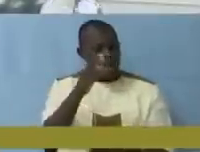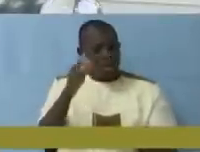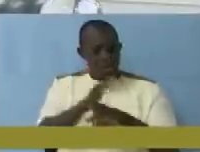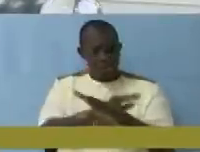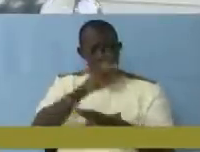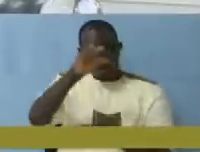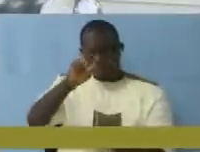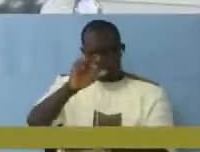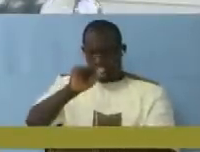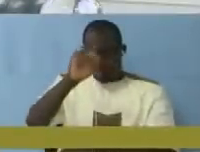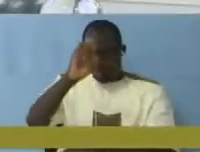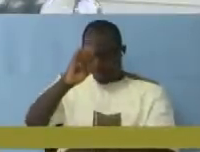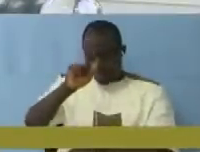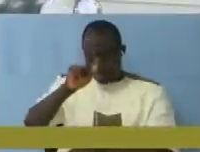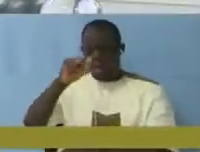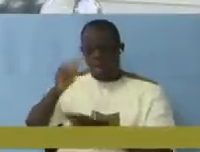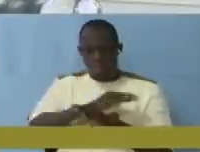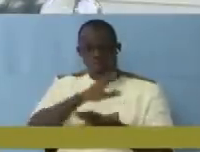Was he wrong?